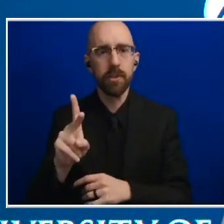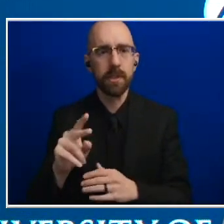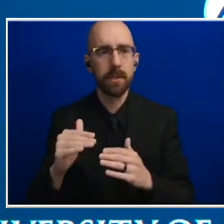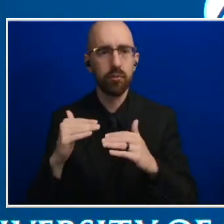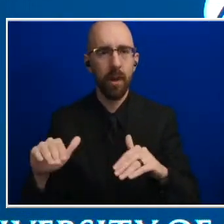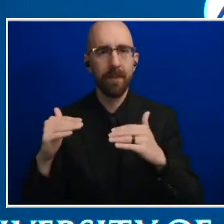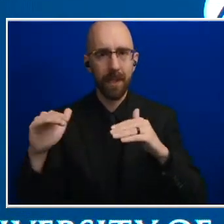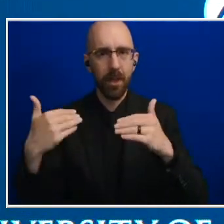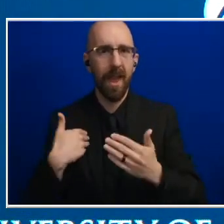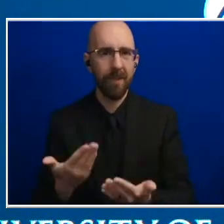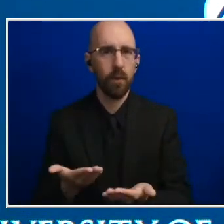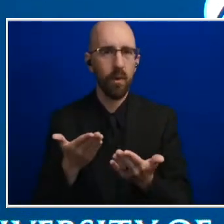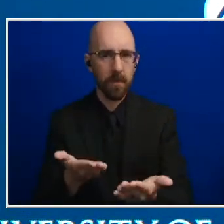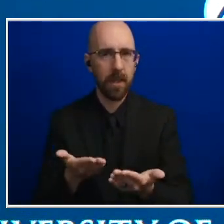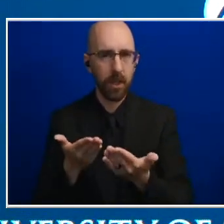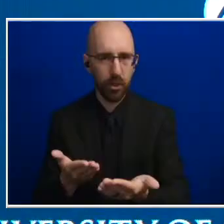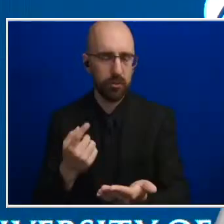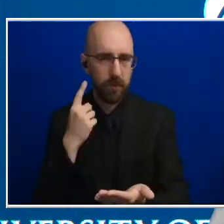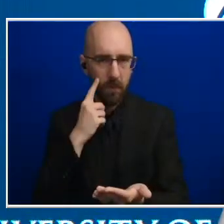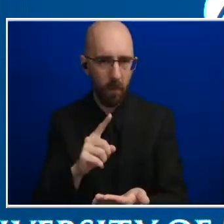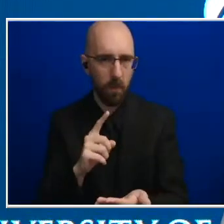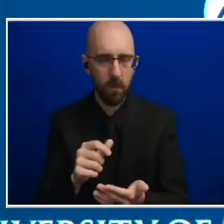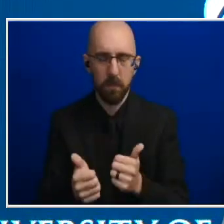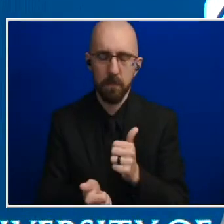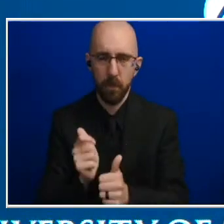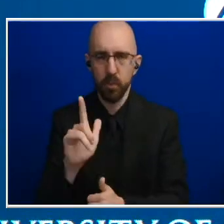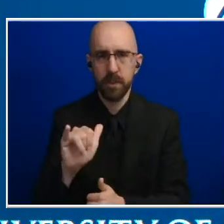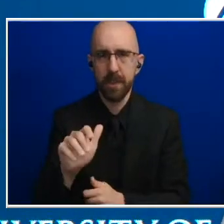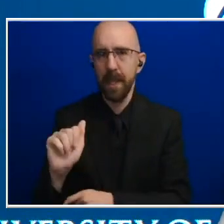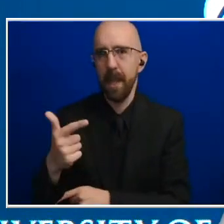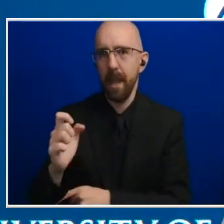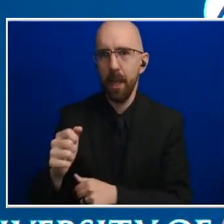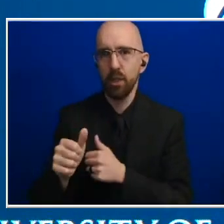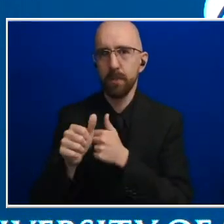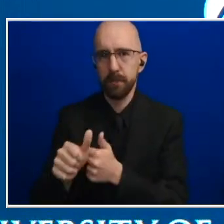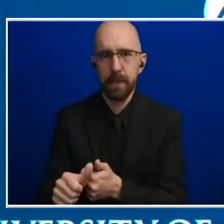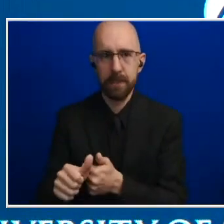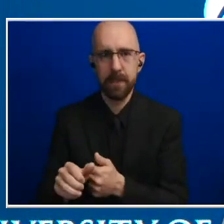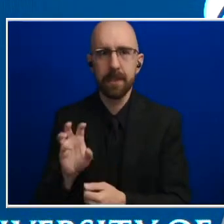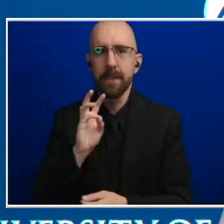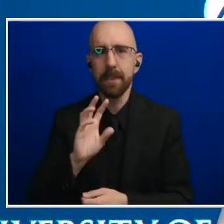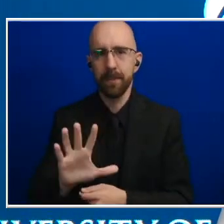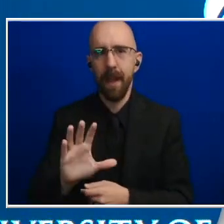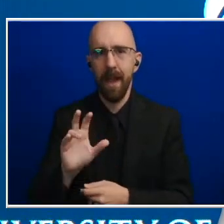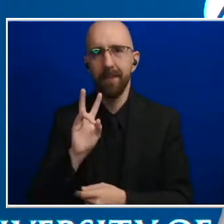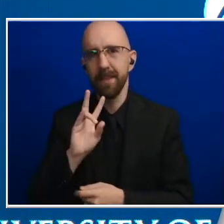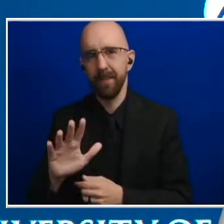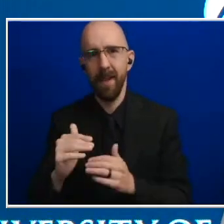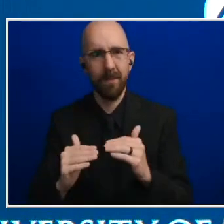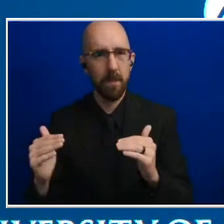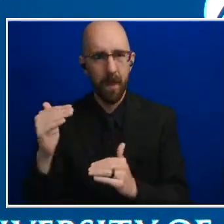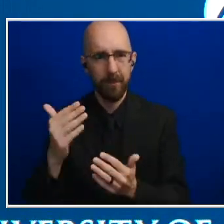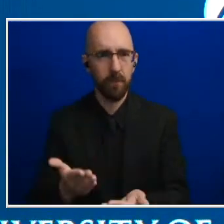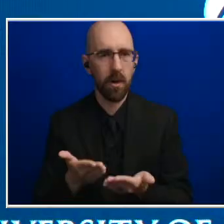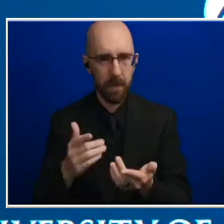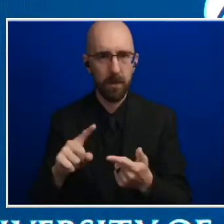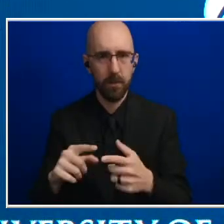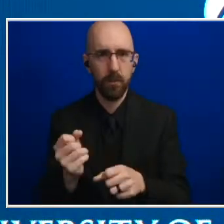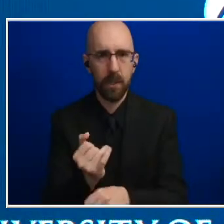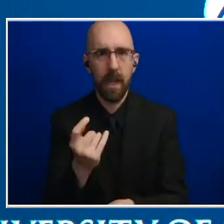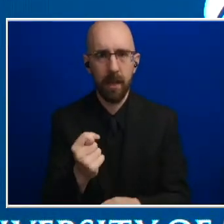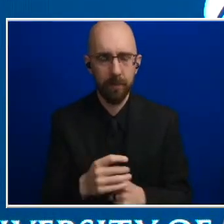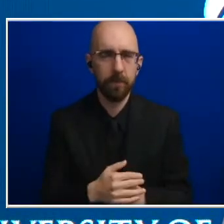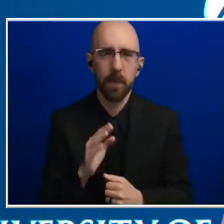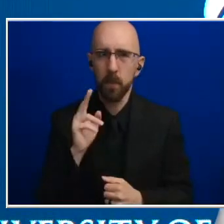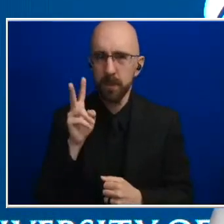recommendations for mostly age-based of 65 or 75 and over recommended to get it. So we'll see how this does play